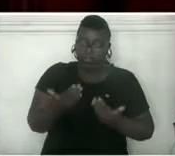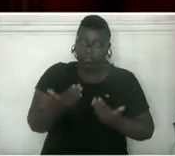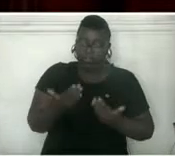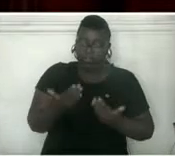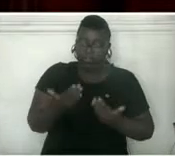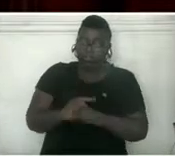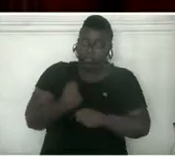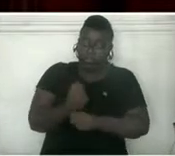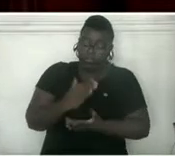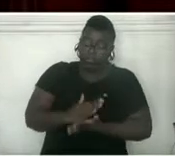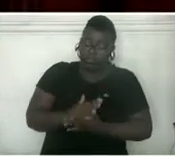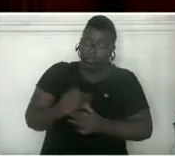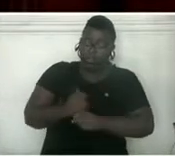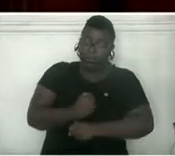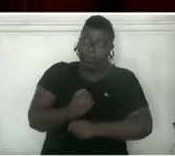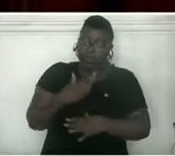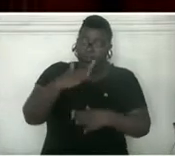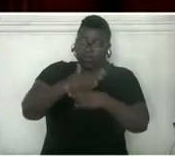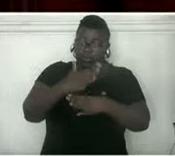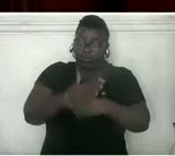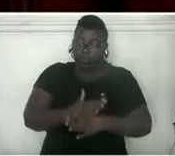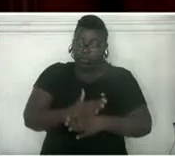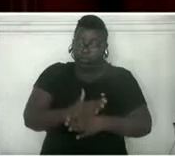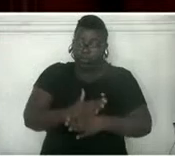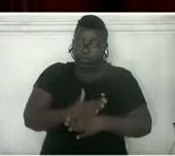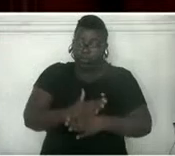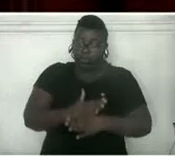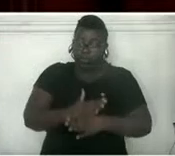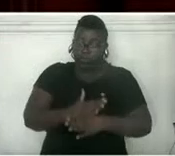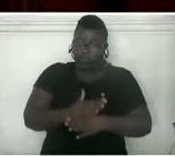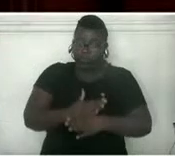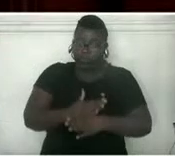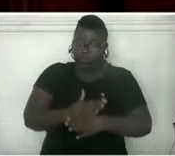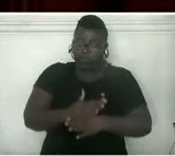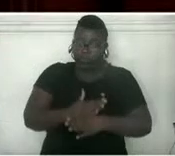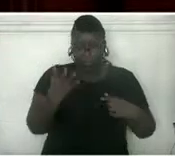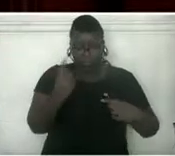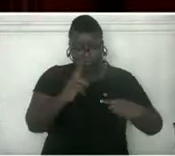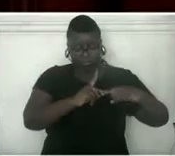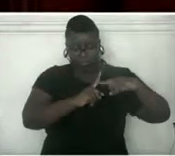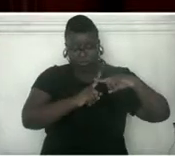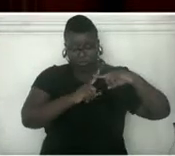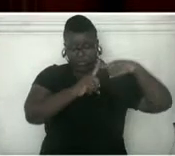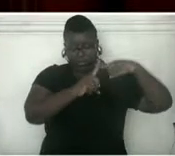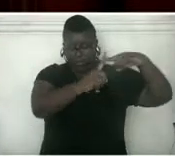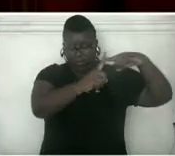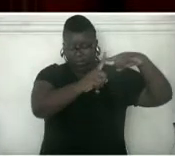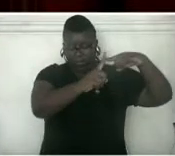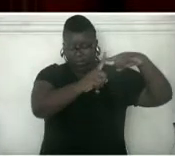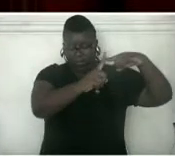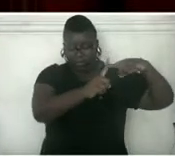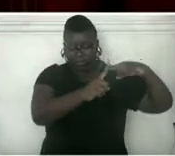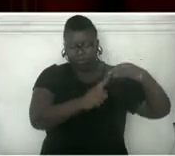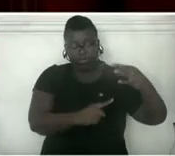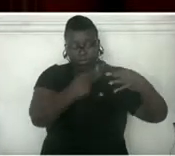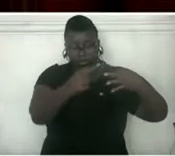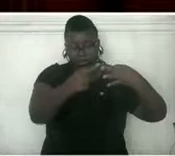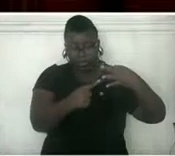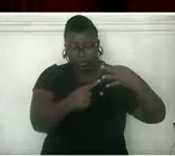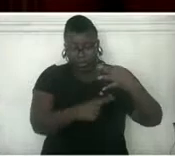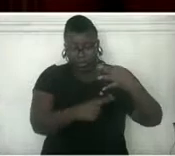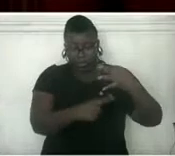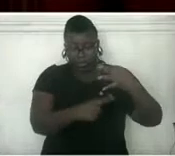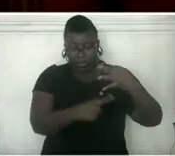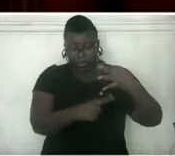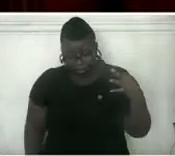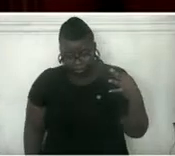ensure creation of jobs. Sizibekele amatarget amathathu ngokomnotho.